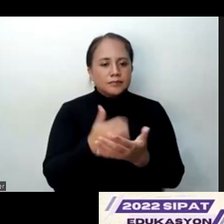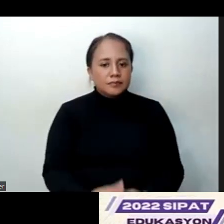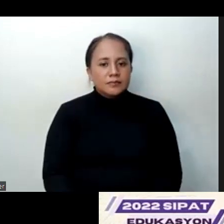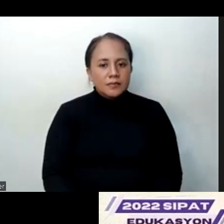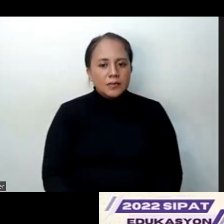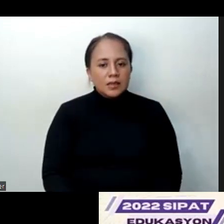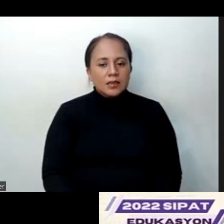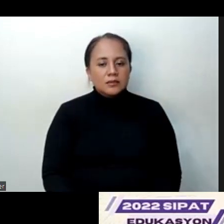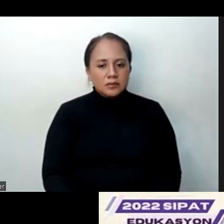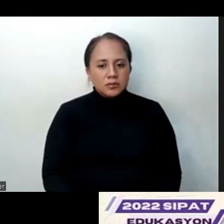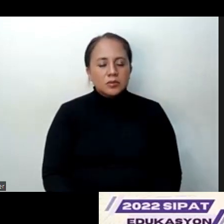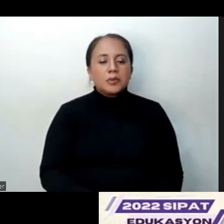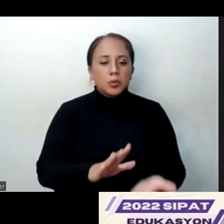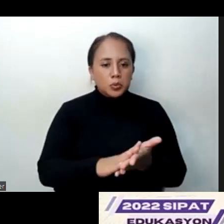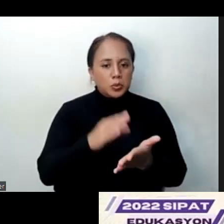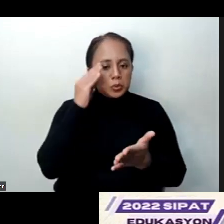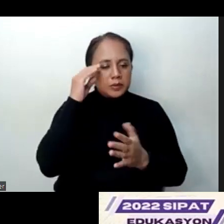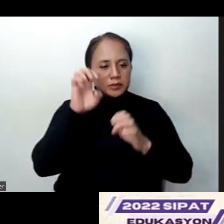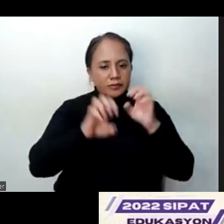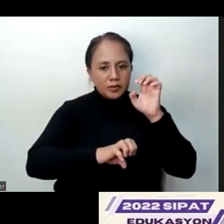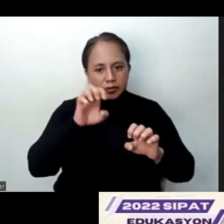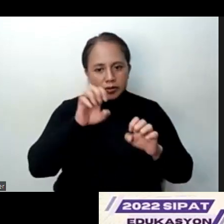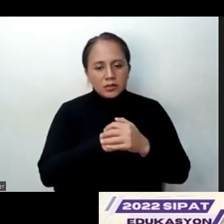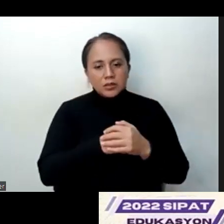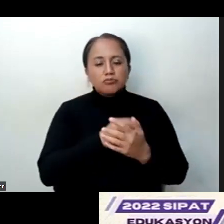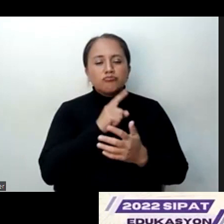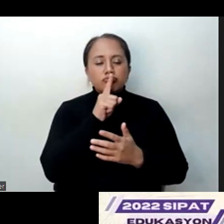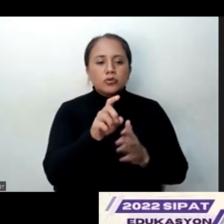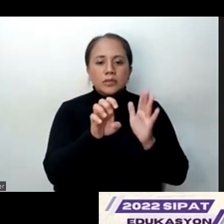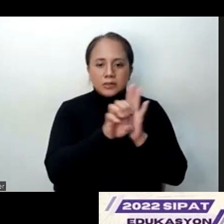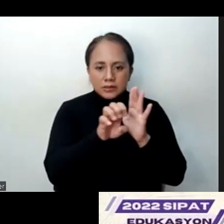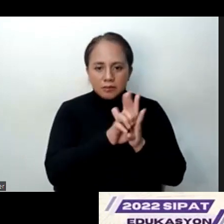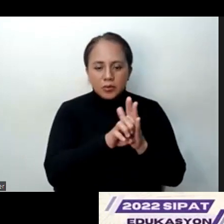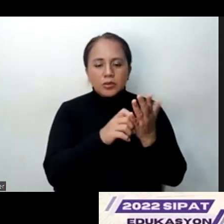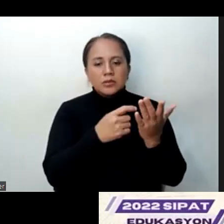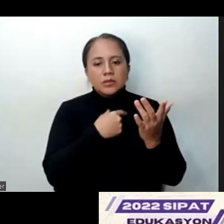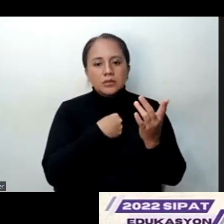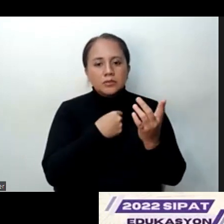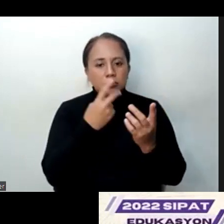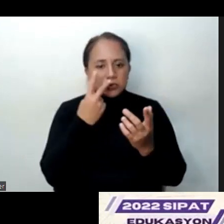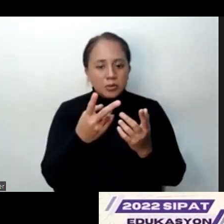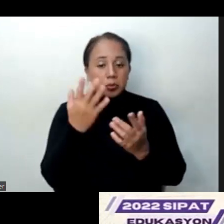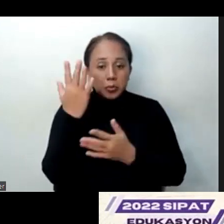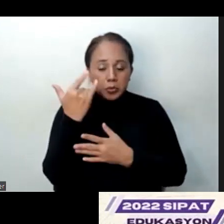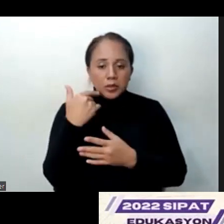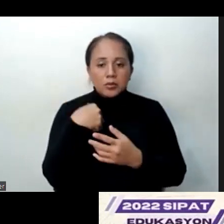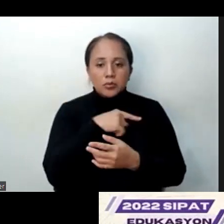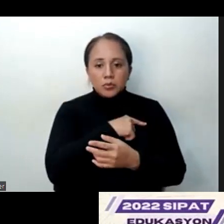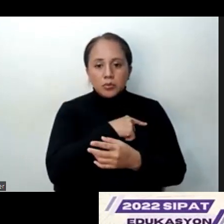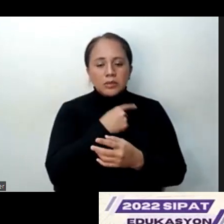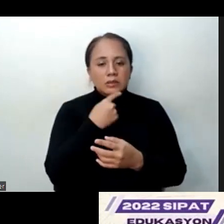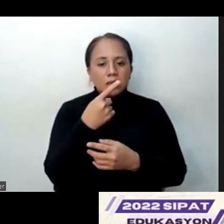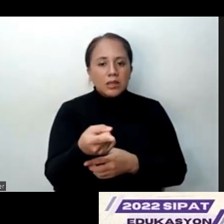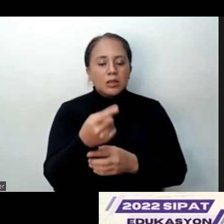na matuto talagang mag-evaluate. Yung totoong example na nakikita nila. Kasi if we will just be telling them